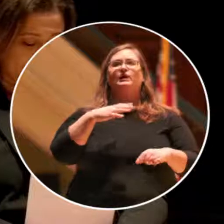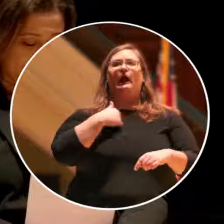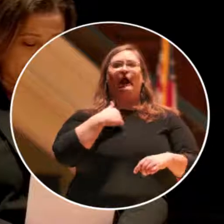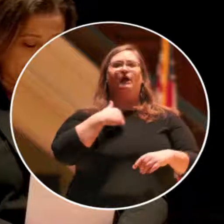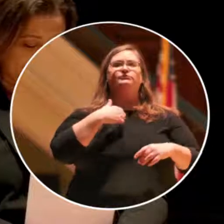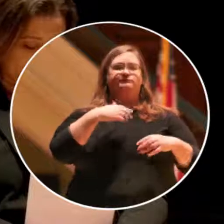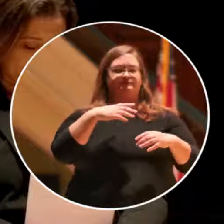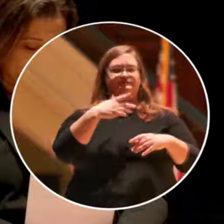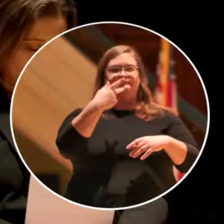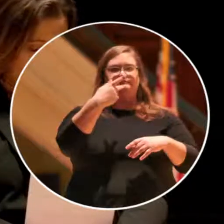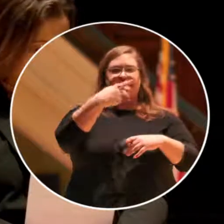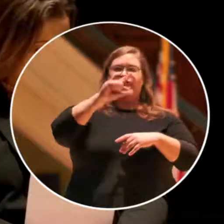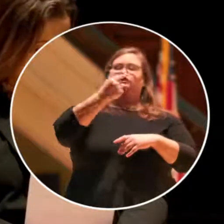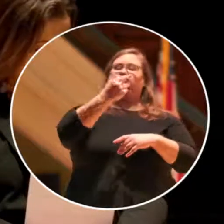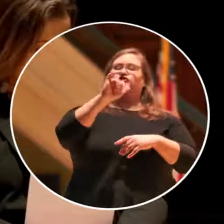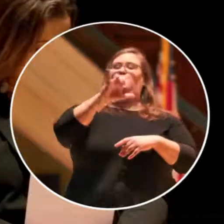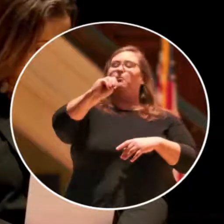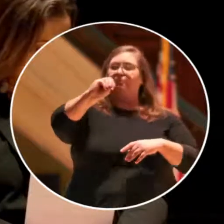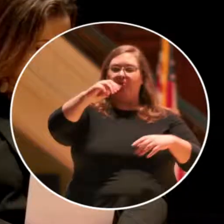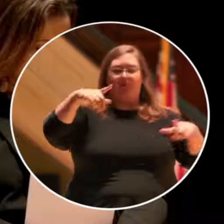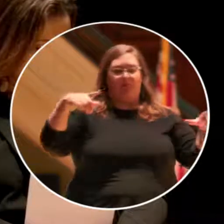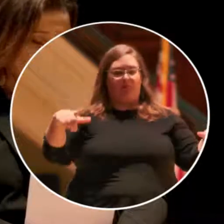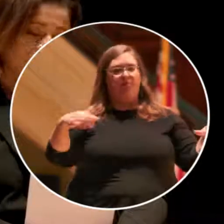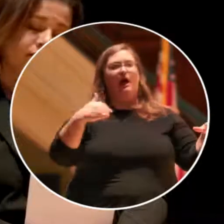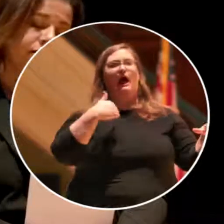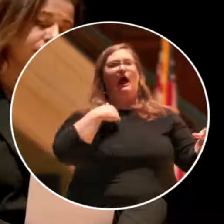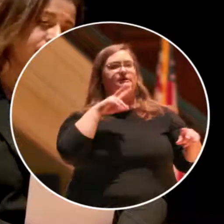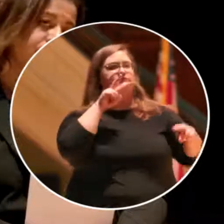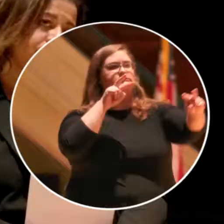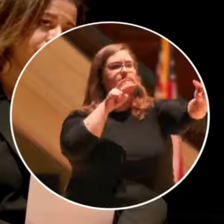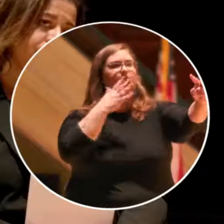knowing my father was in need of emergency care?